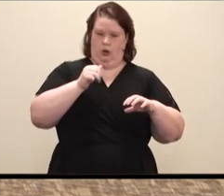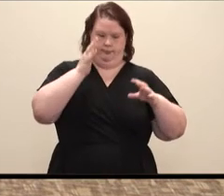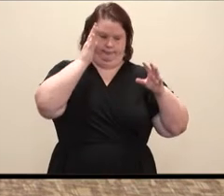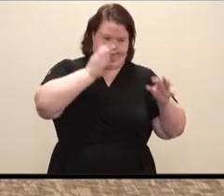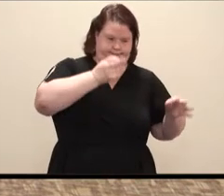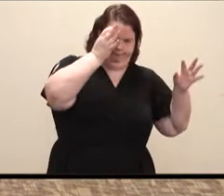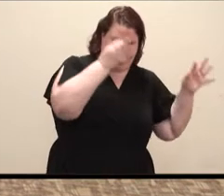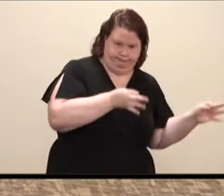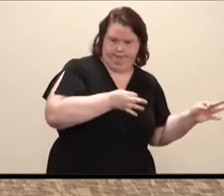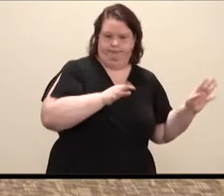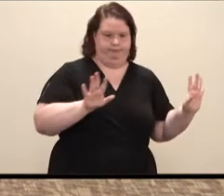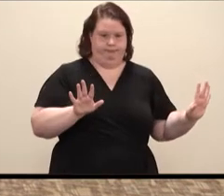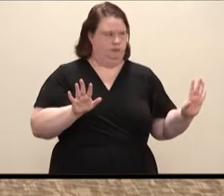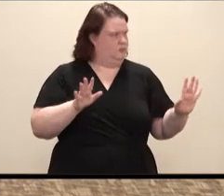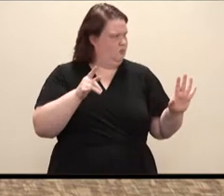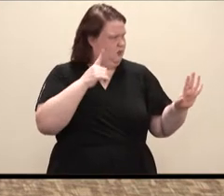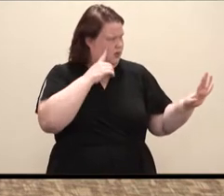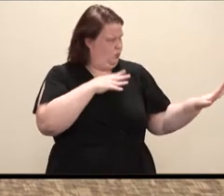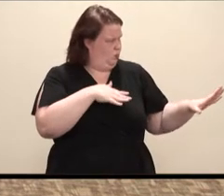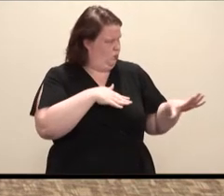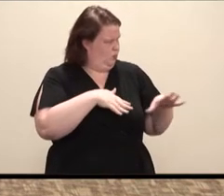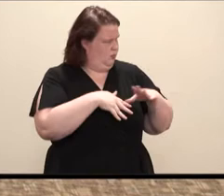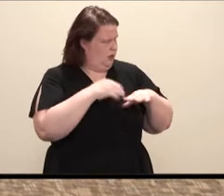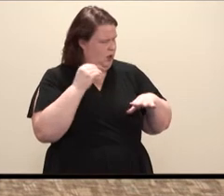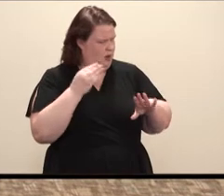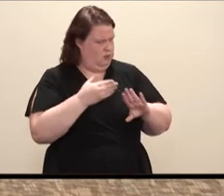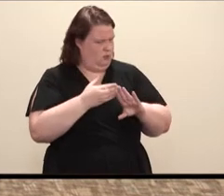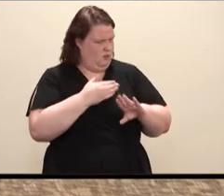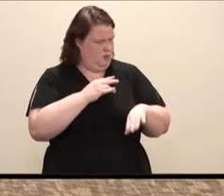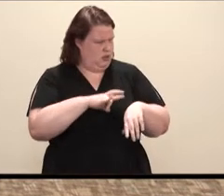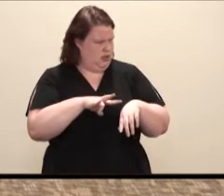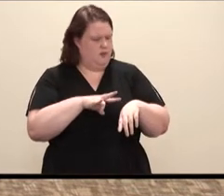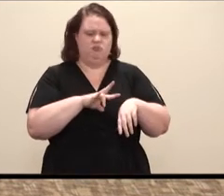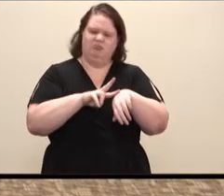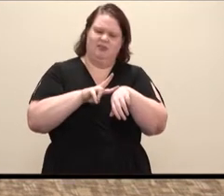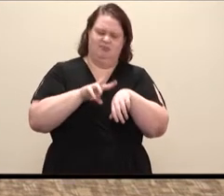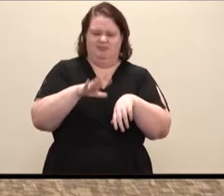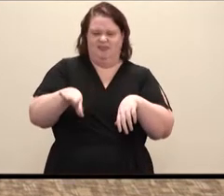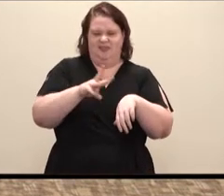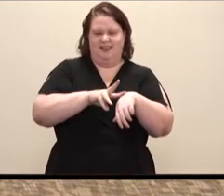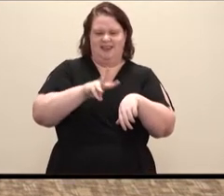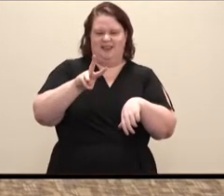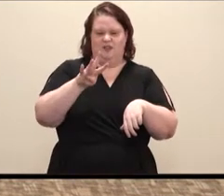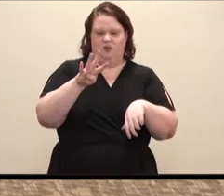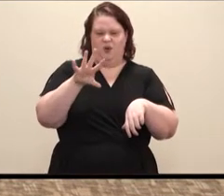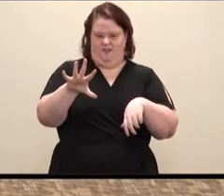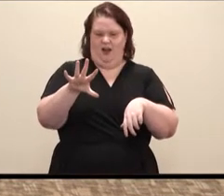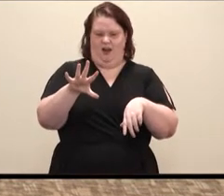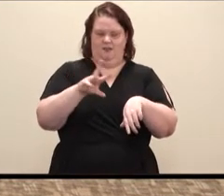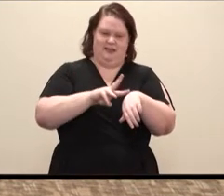Do you think we'll be out before 7? Oh yeah, 6:45 to 7 o'clock.